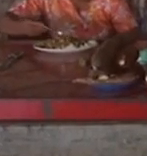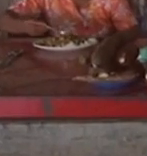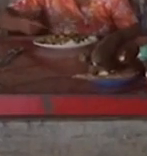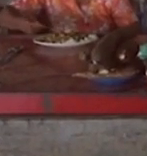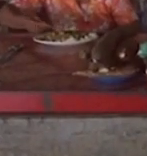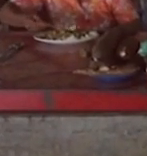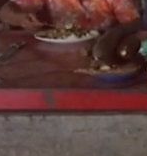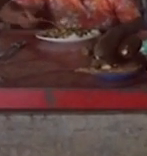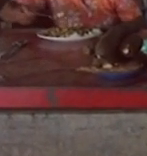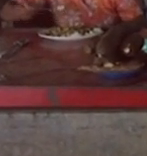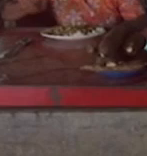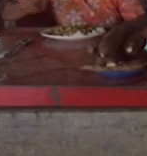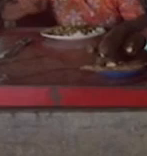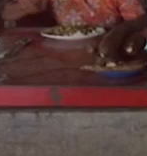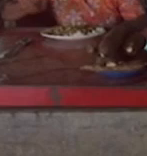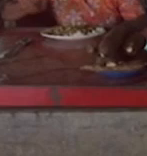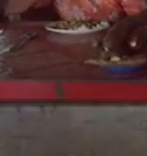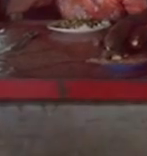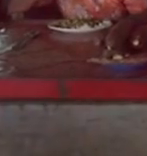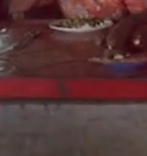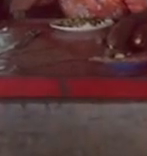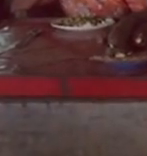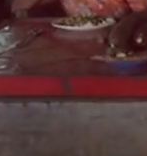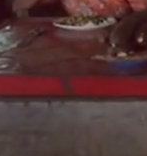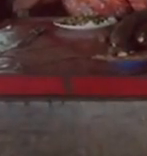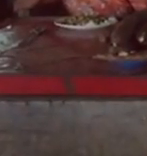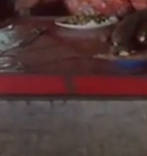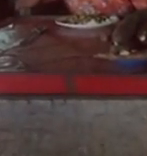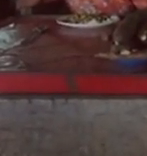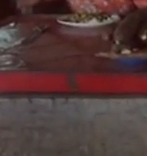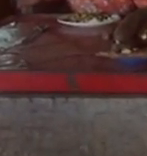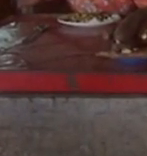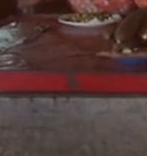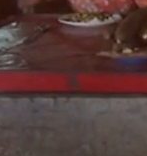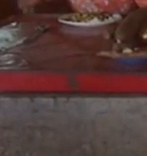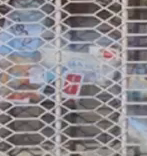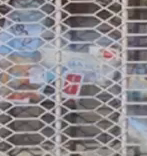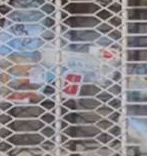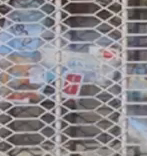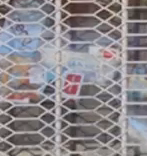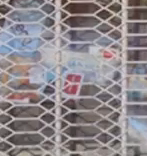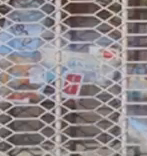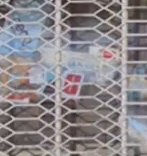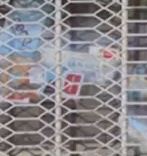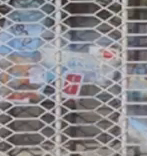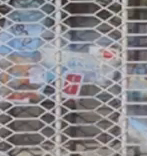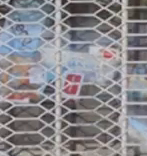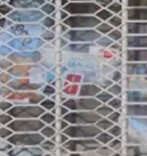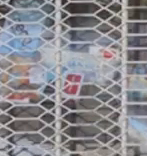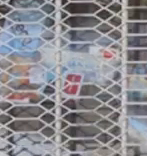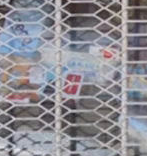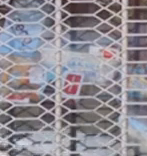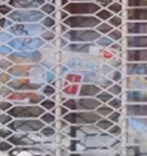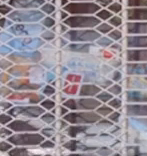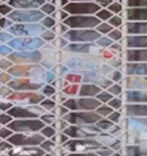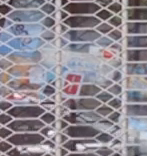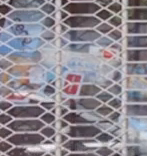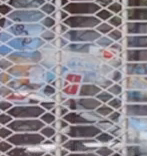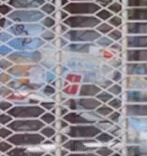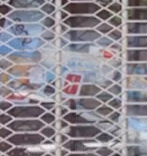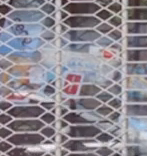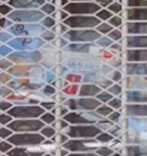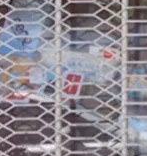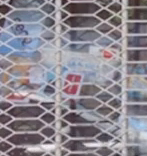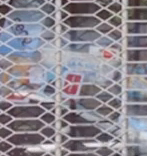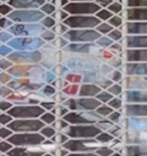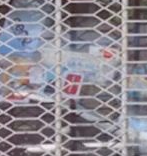My name is Lalesh Narayane. I'm Radio Fiji 2 Sunta. Radio Fiji 2 Sunta. Yes, I'm from Tabua Sahar. My name is